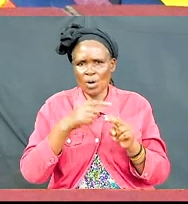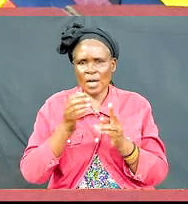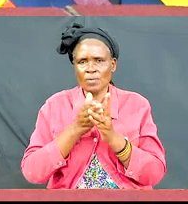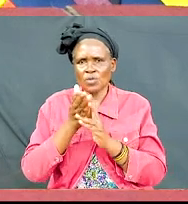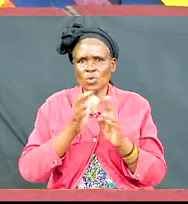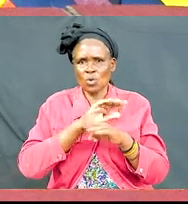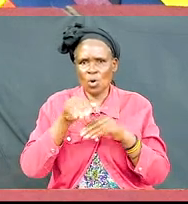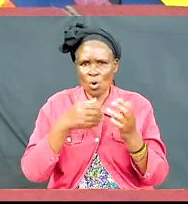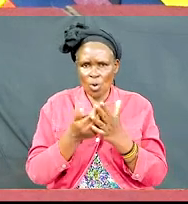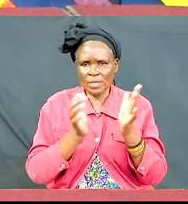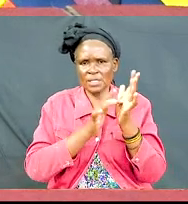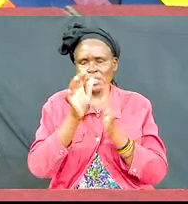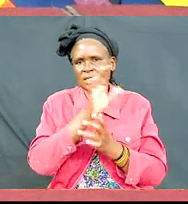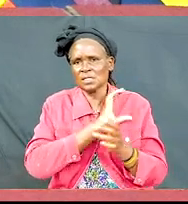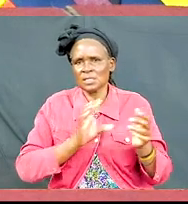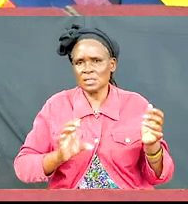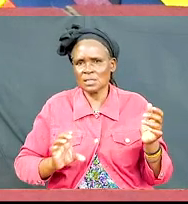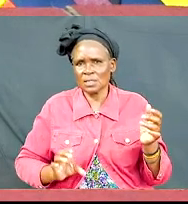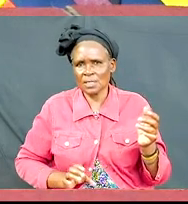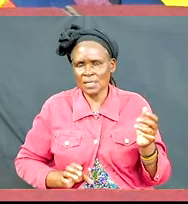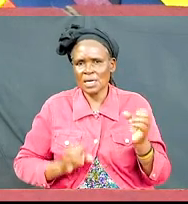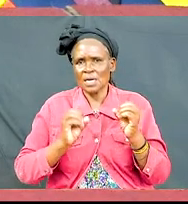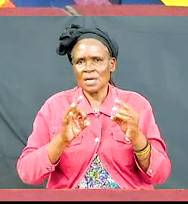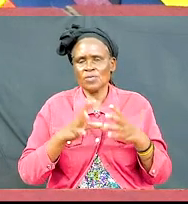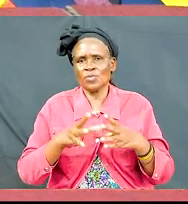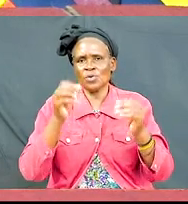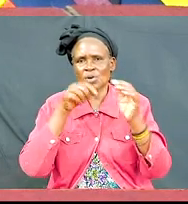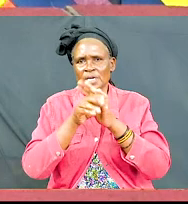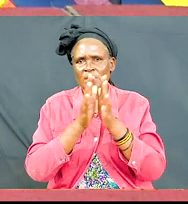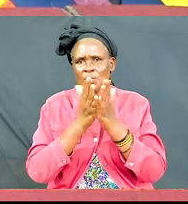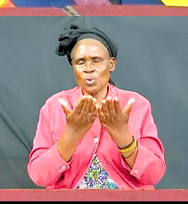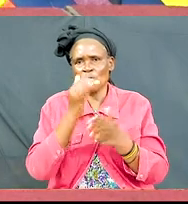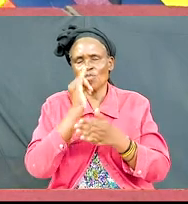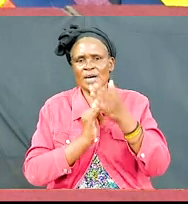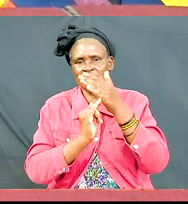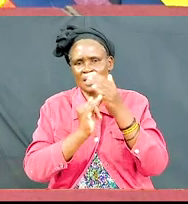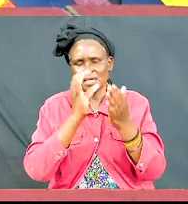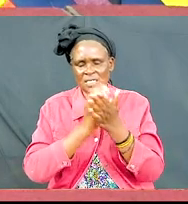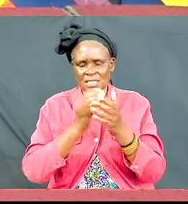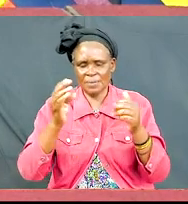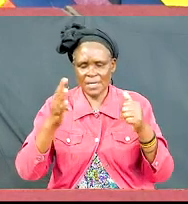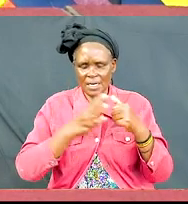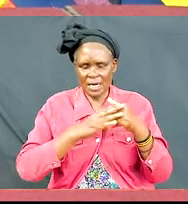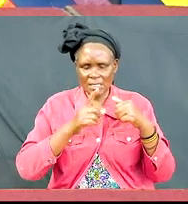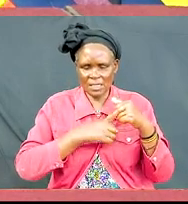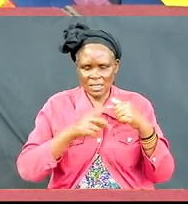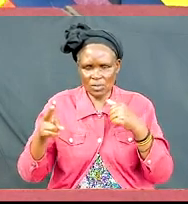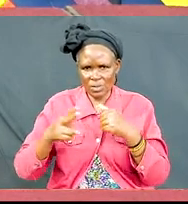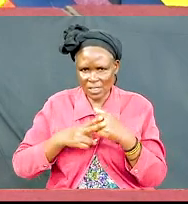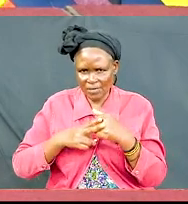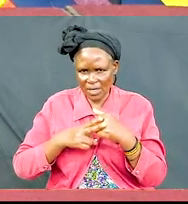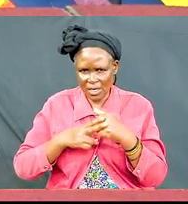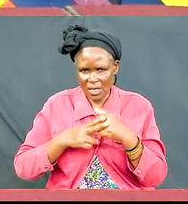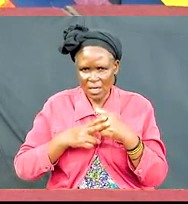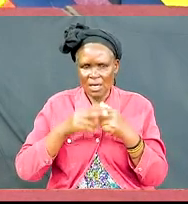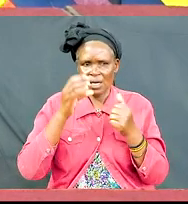and Savior Jesus Christ. If you go to the book of Isaiah chapter 9 verse 6 to 7 or even Micah chapter